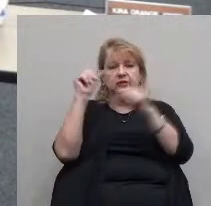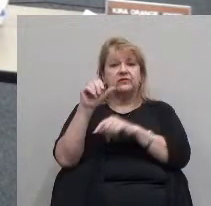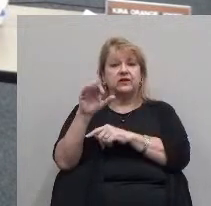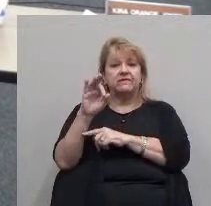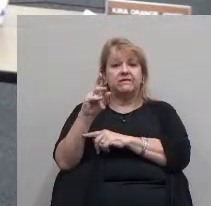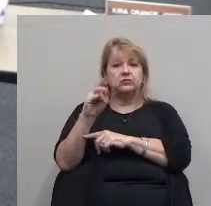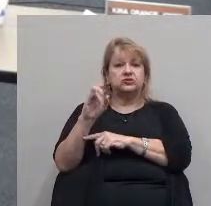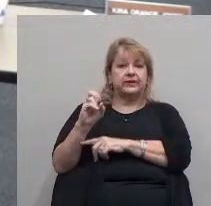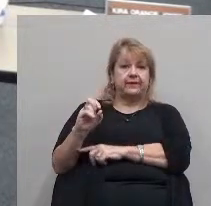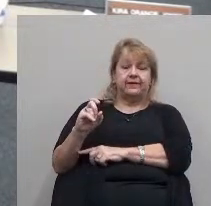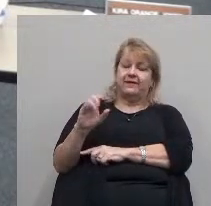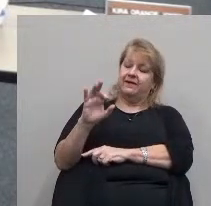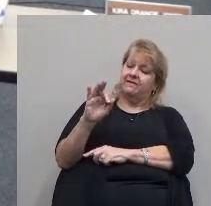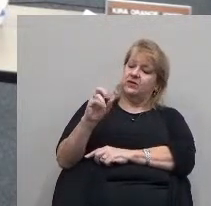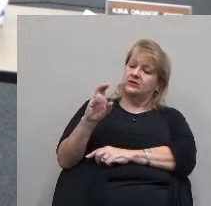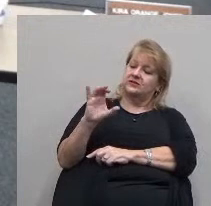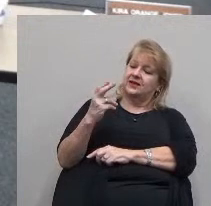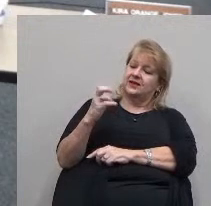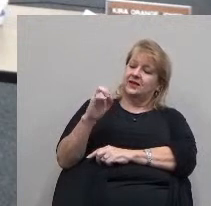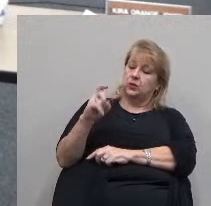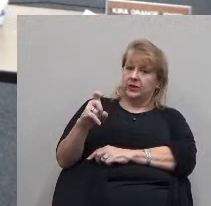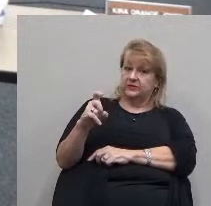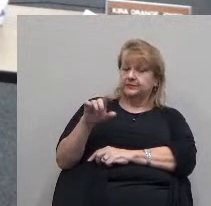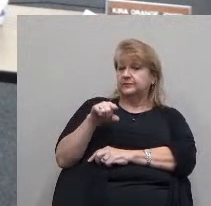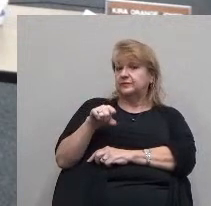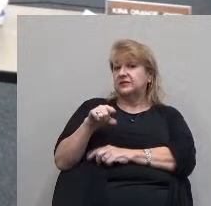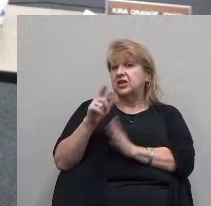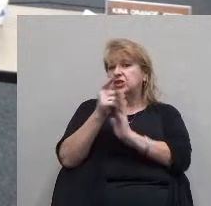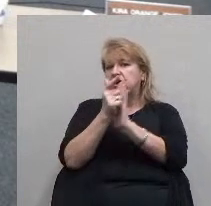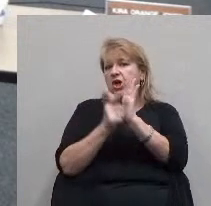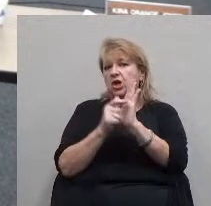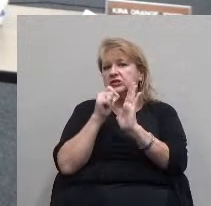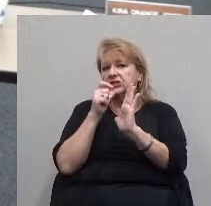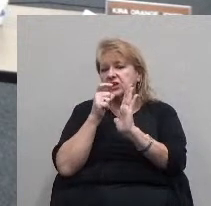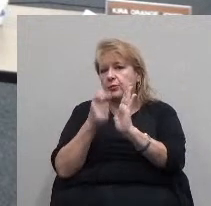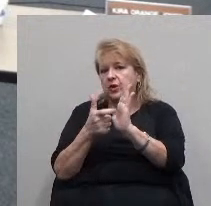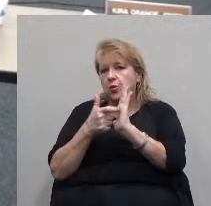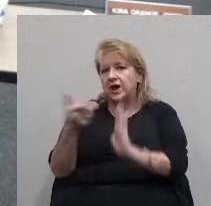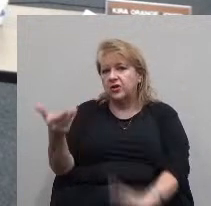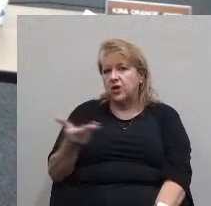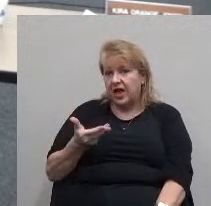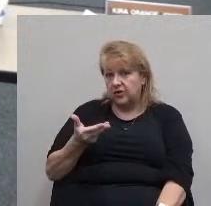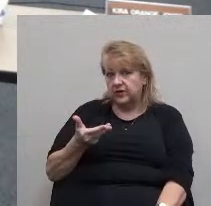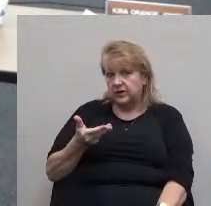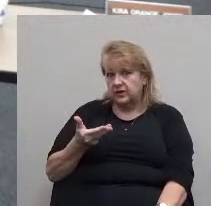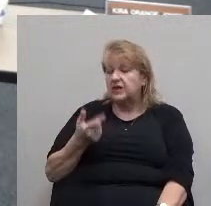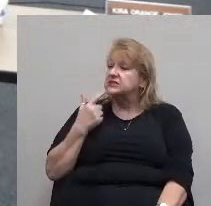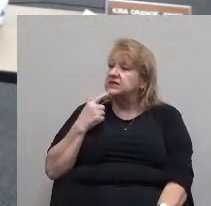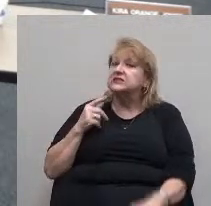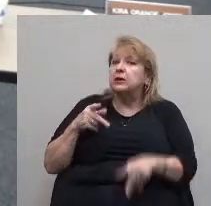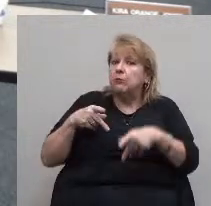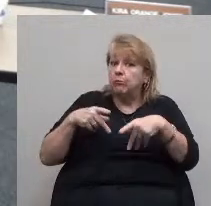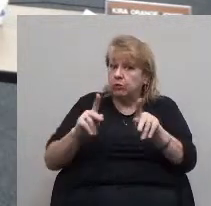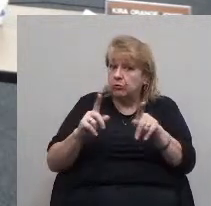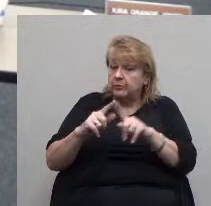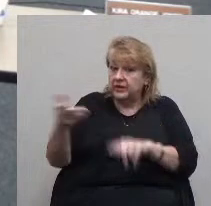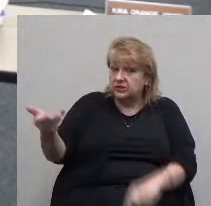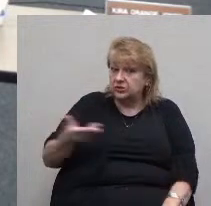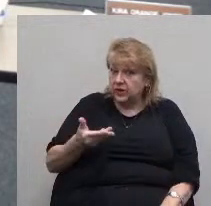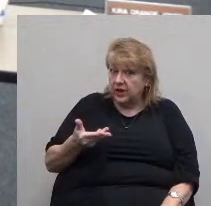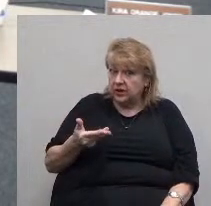like, the law doesn't mandate hiring. And so you, as the local superintendent, I know you